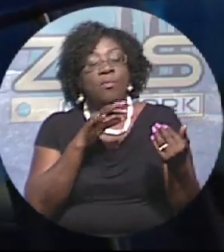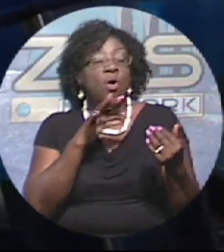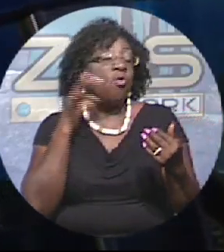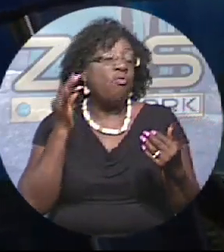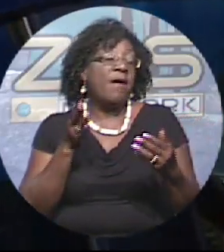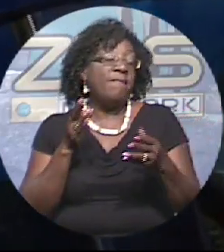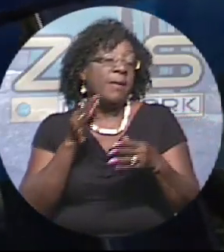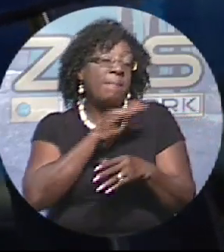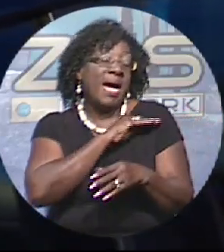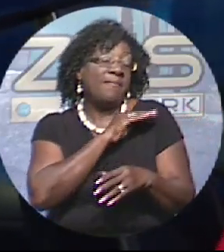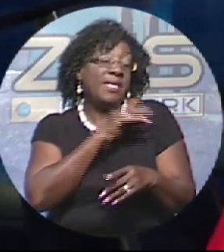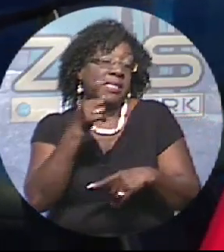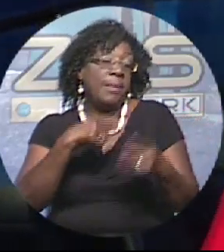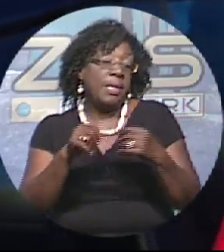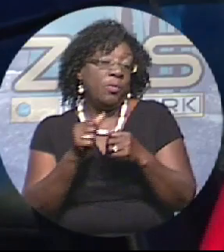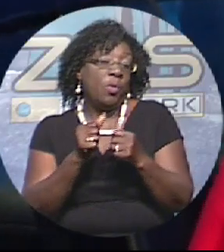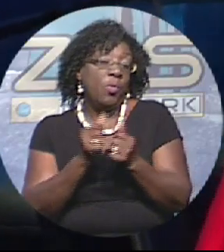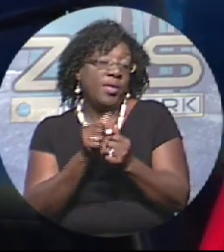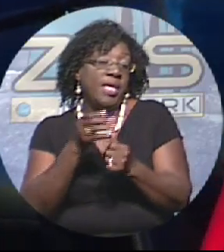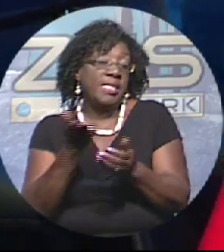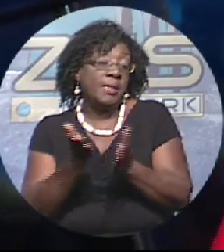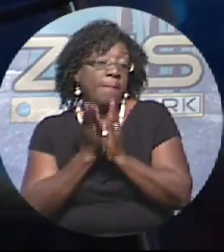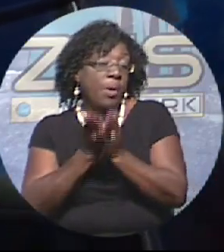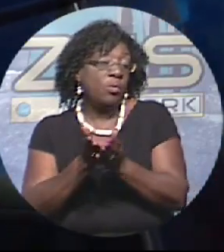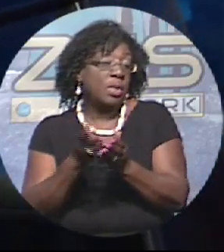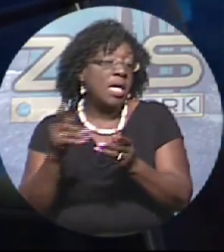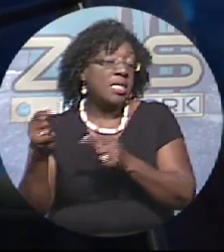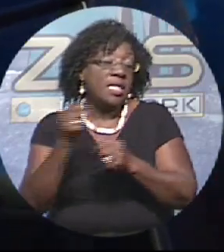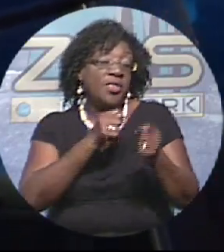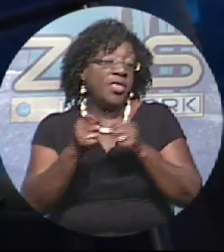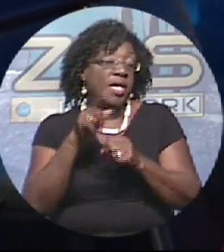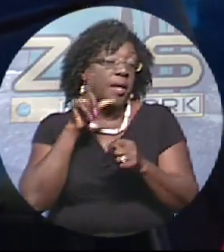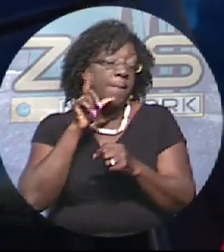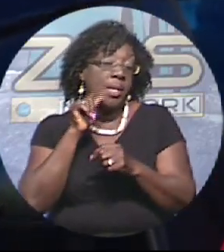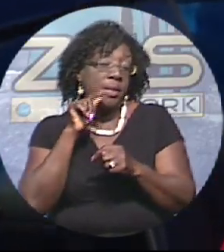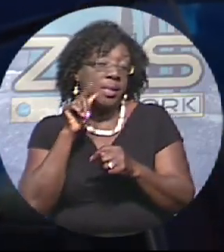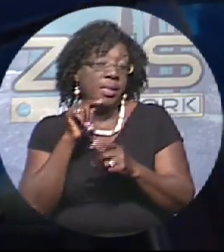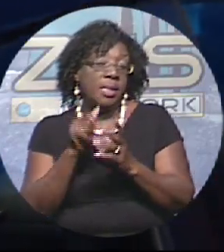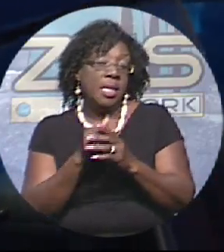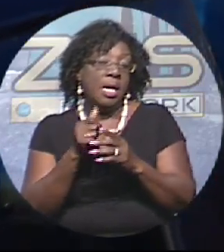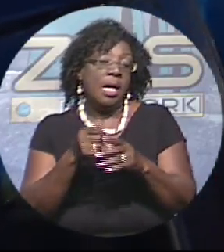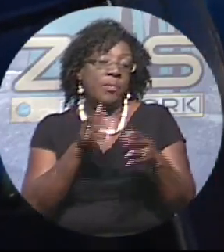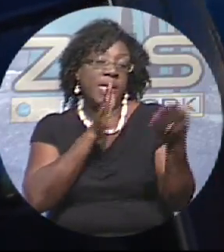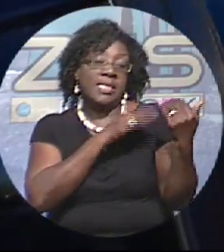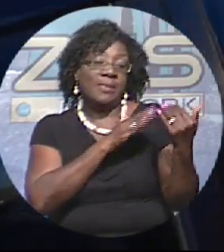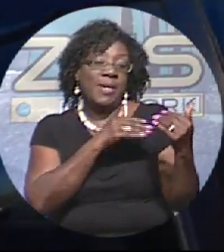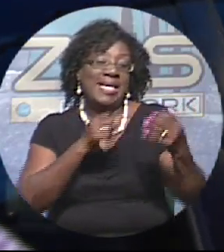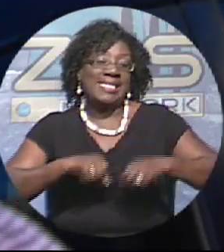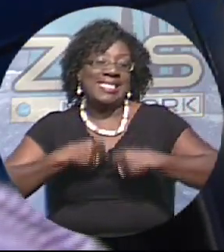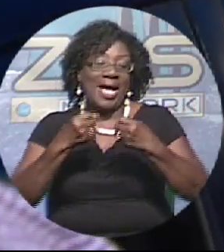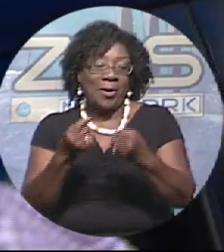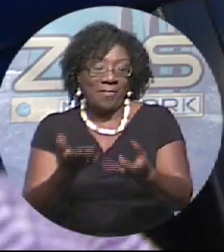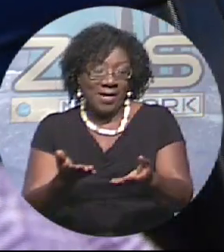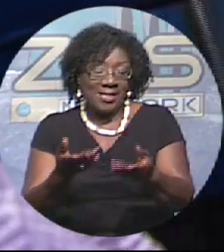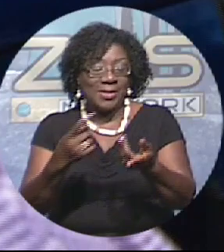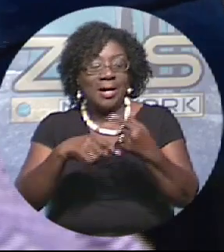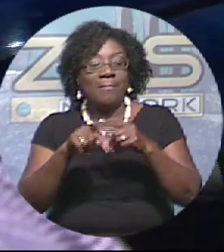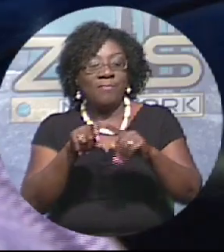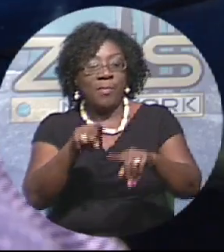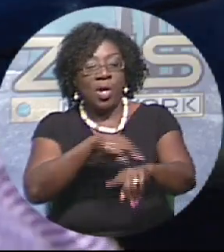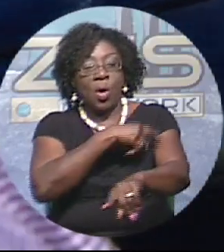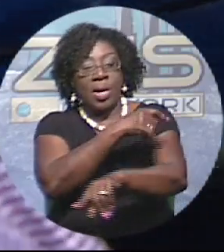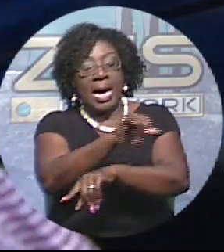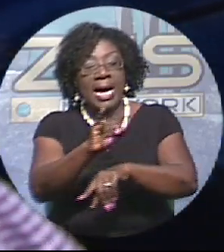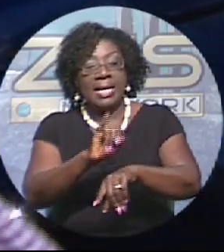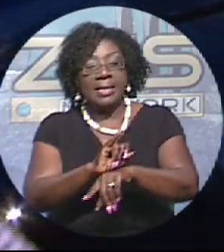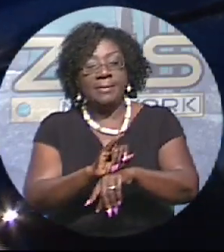with his boat, the Thunderbird. We've got Sweet Island Girl coming up Nassau again this year. We expect Sacrifice to come on Long Island this year. And Julian,